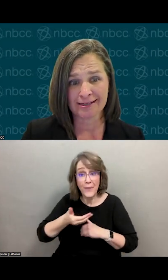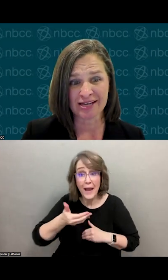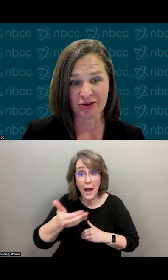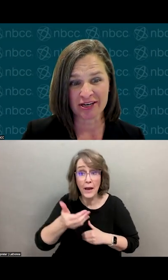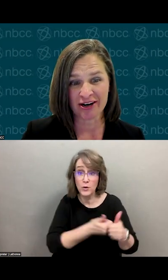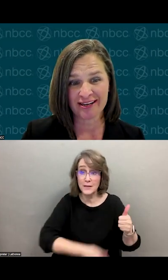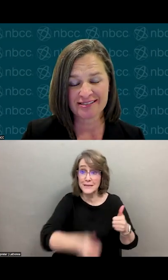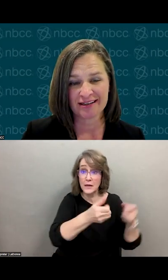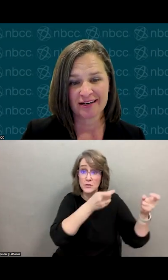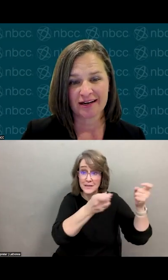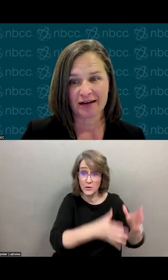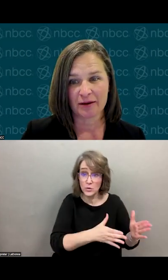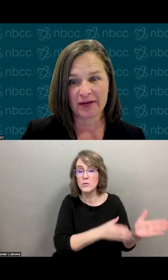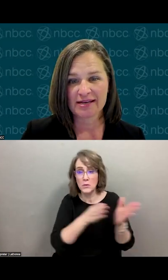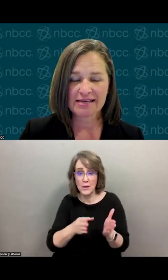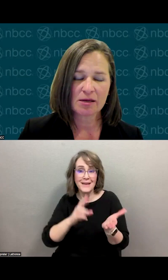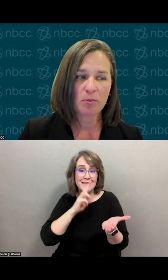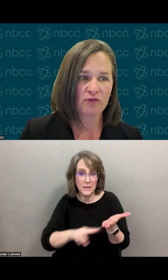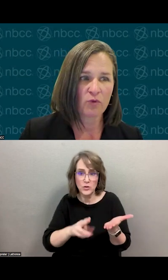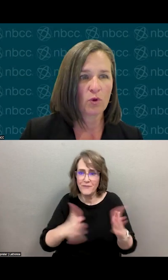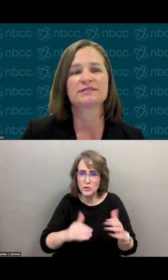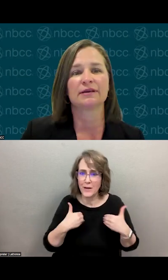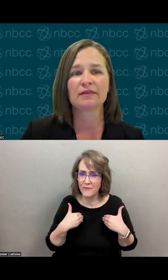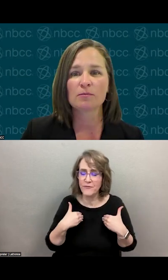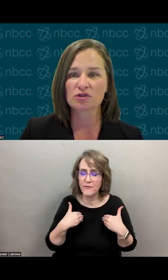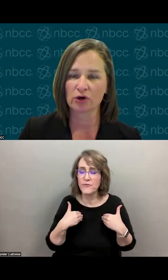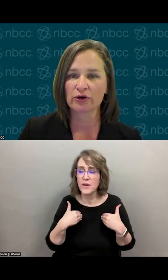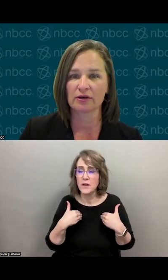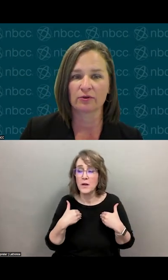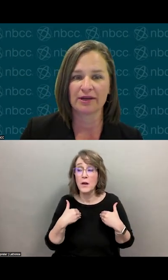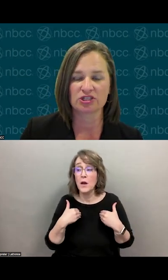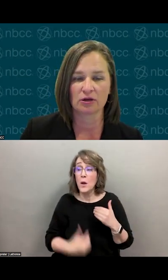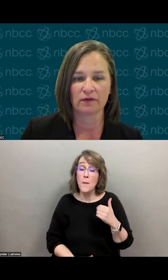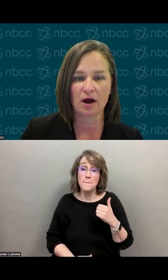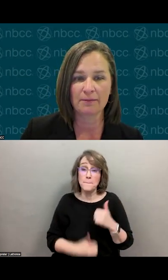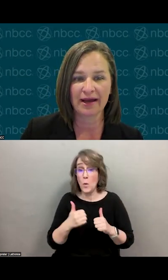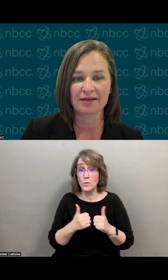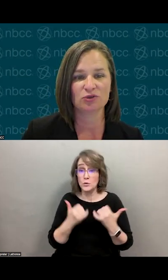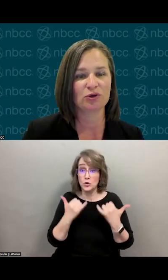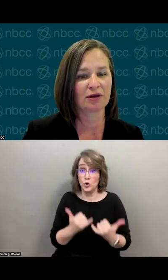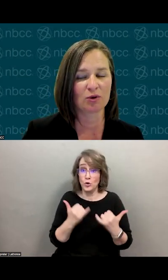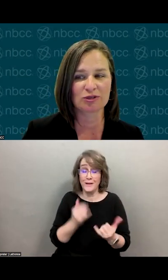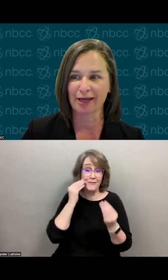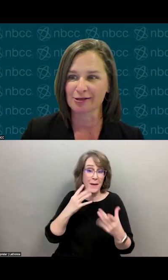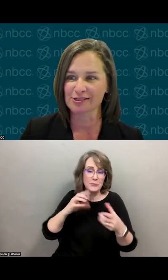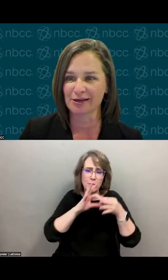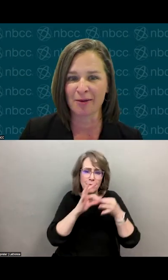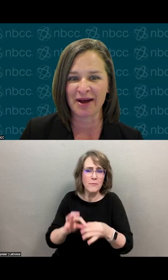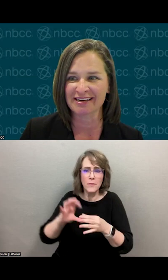director and a secretariat. And as I said before, to get the most current information on the compact, you can go